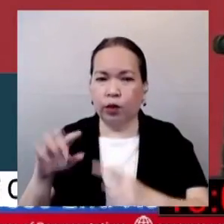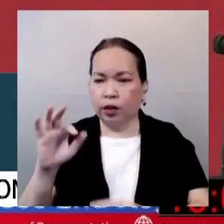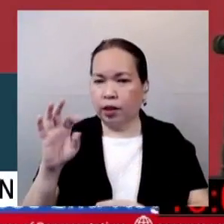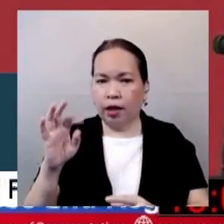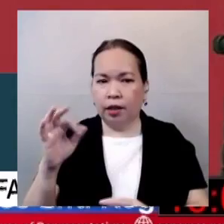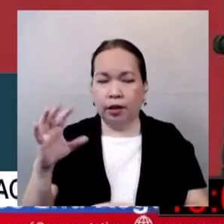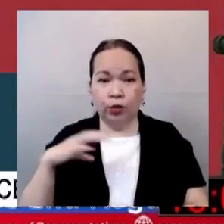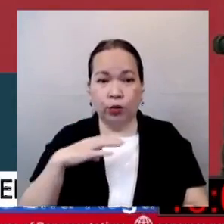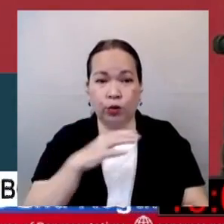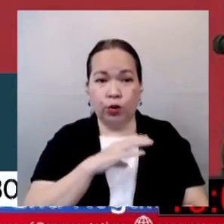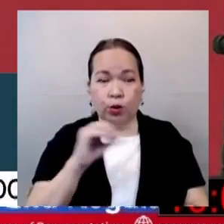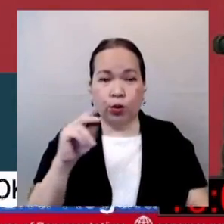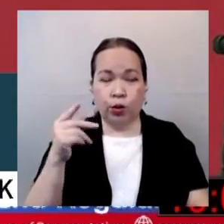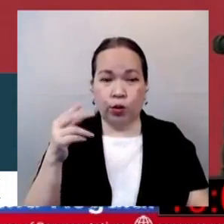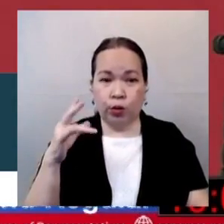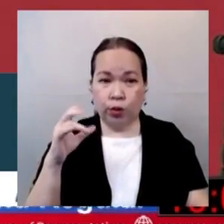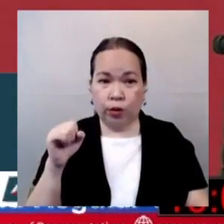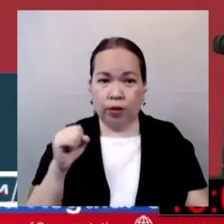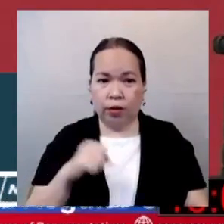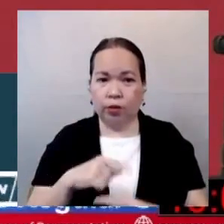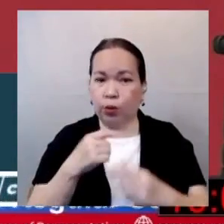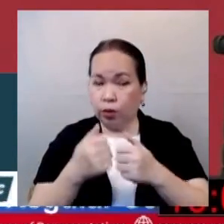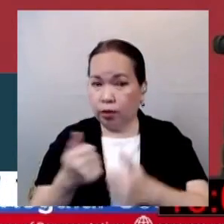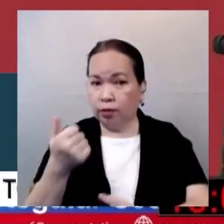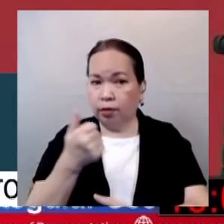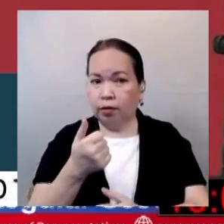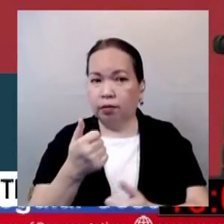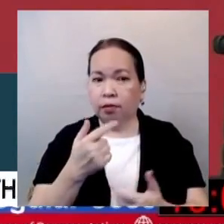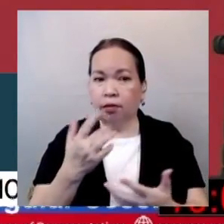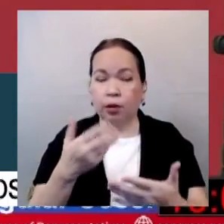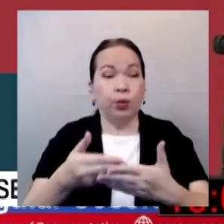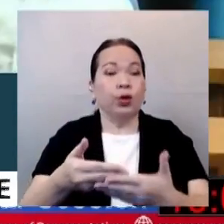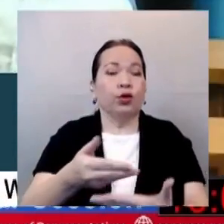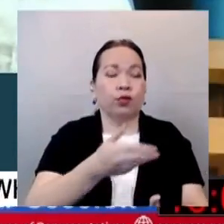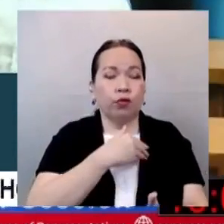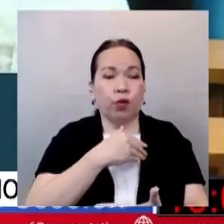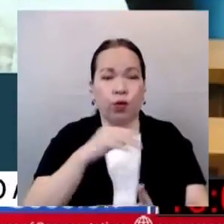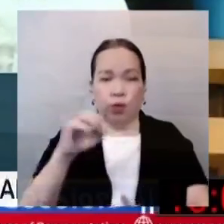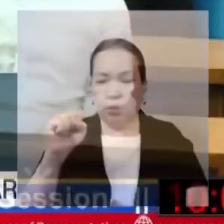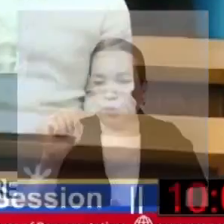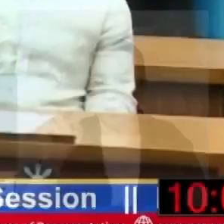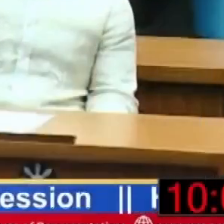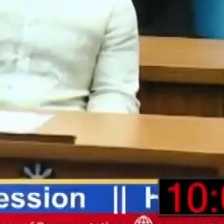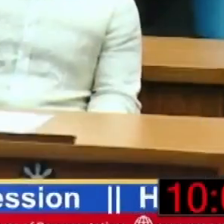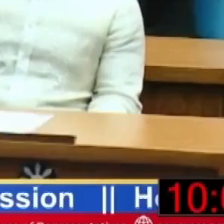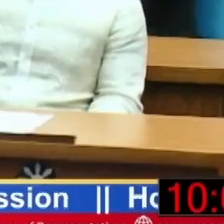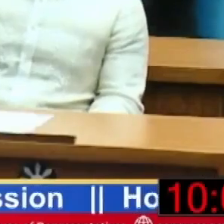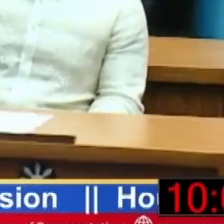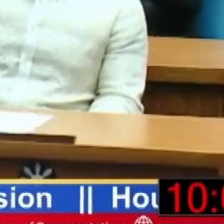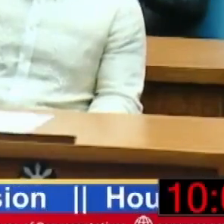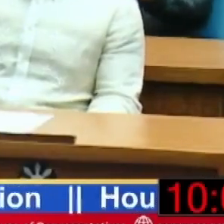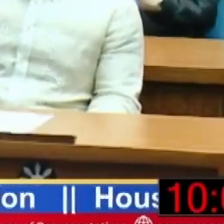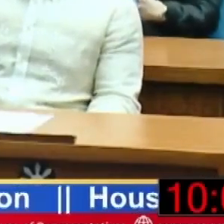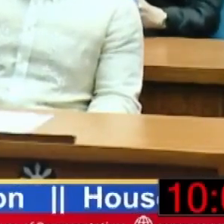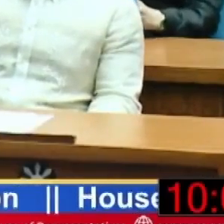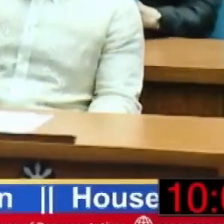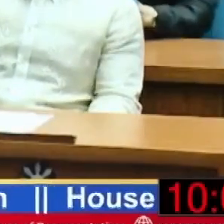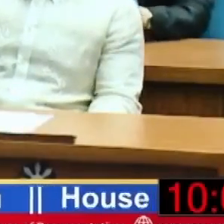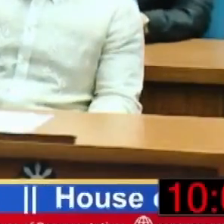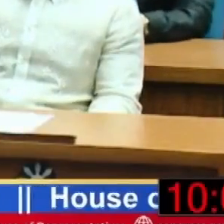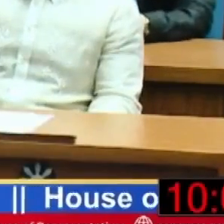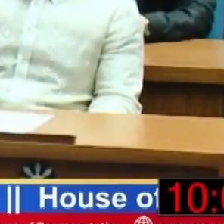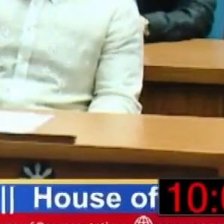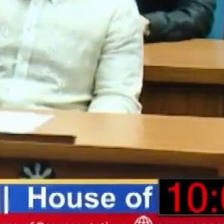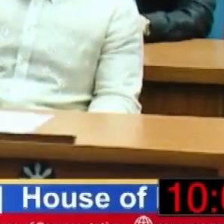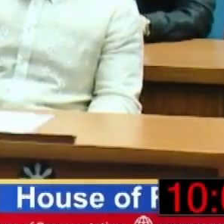Congress. That's ahead of President Ferdinand Marcos Jr.'s State of the Nation address scheduled this afternoon. House Speaker